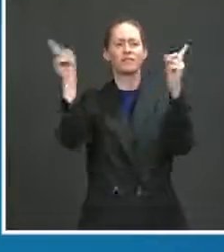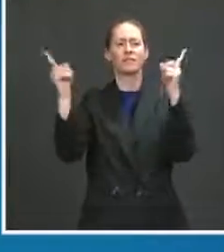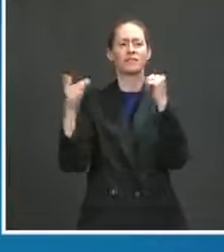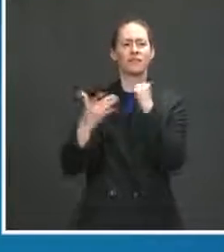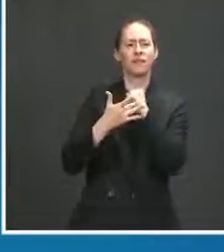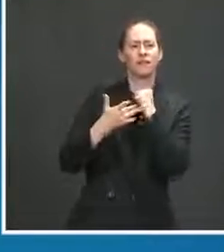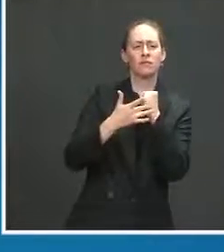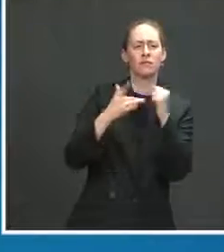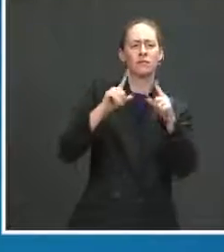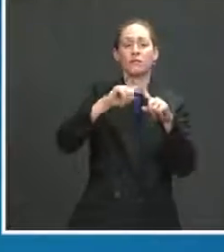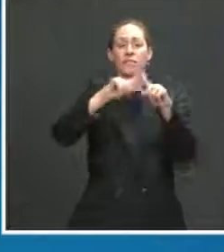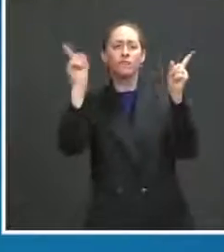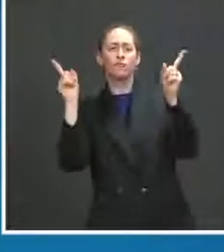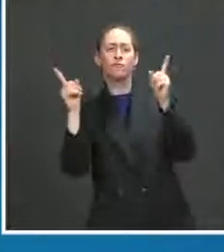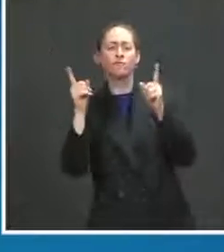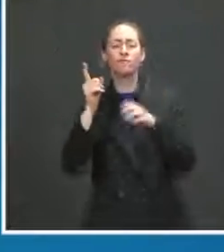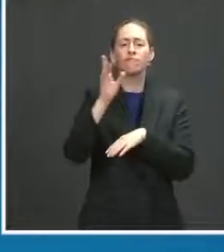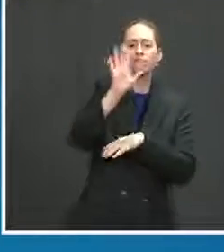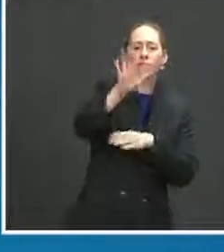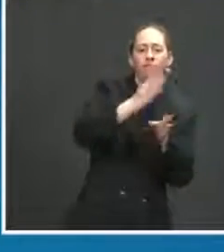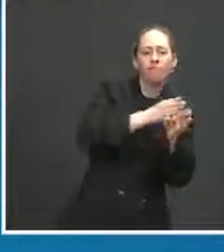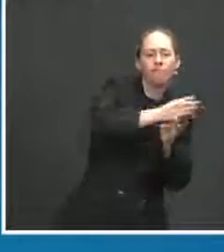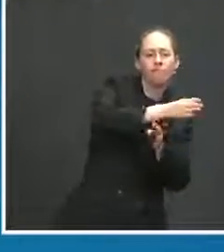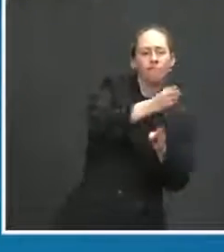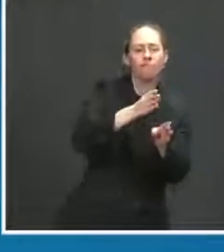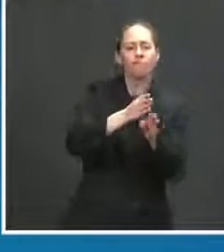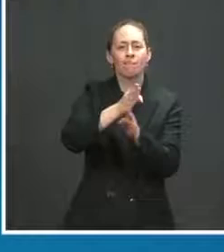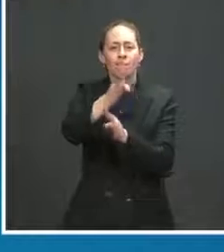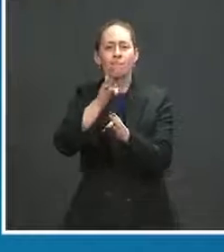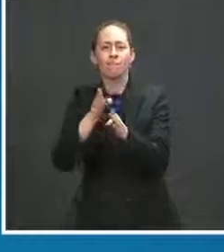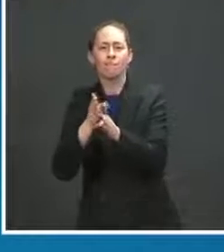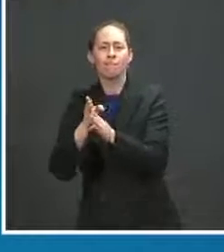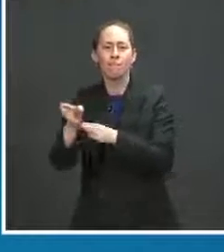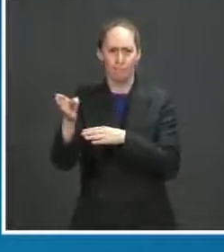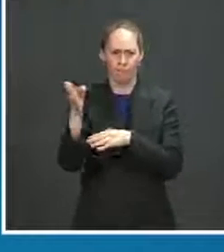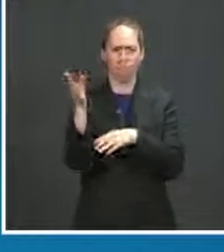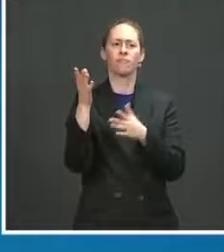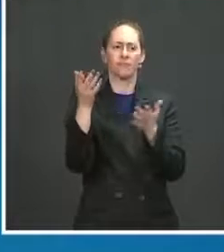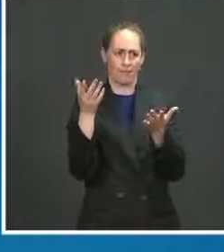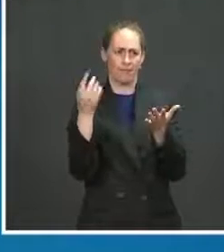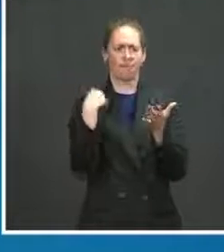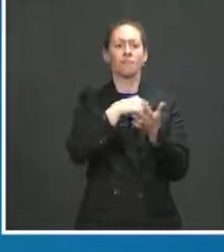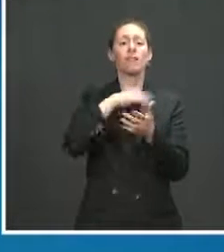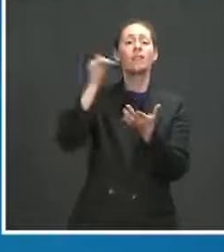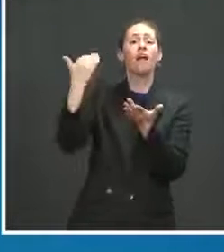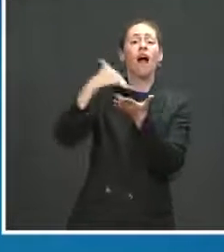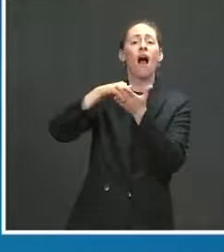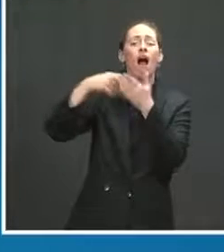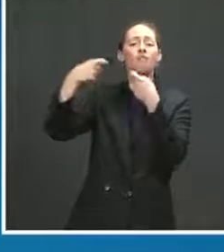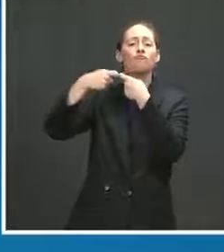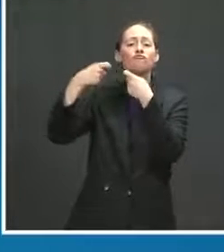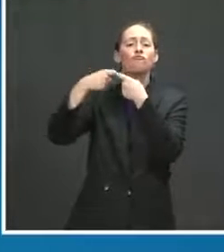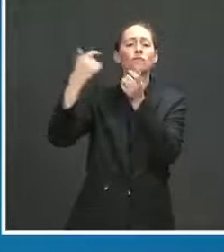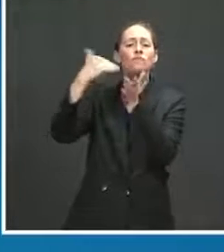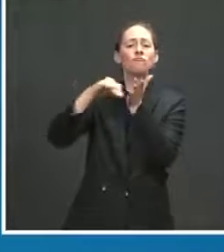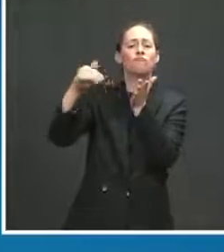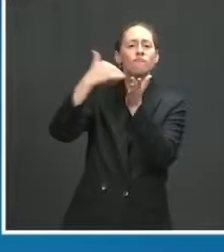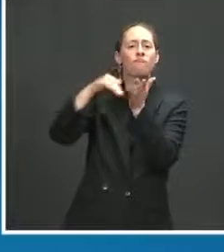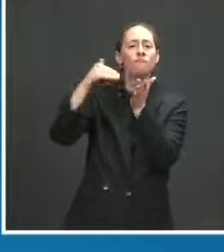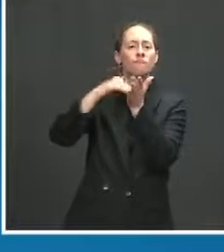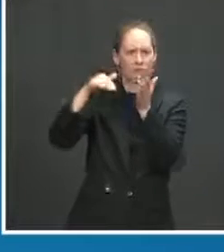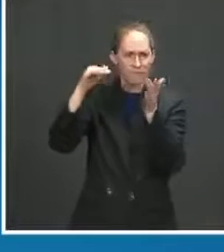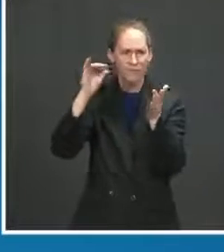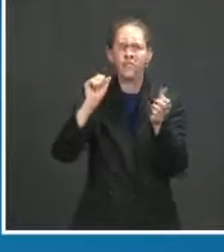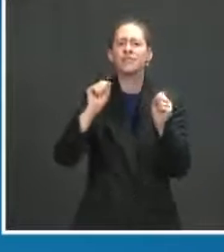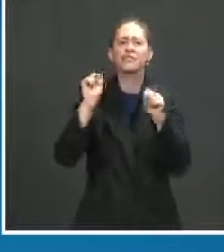electrical engineers who will soon help convert solar and wind energy into